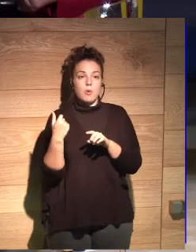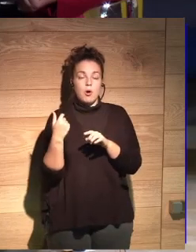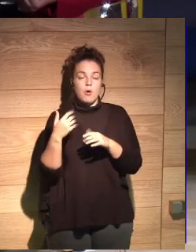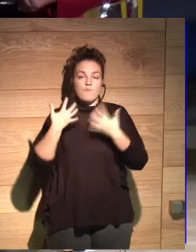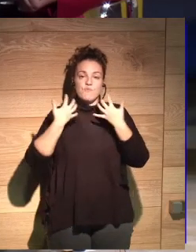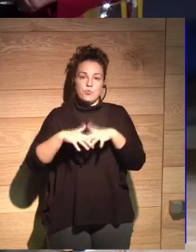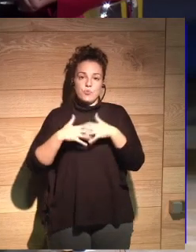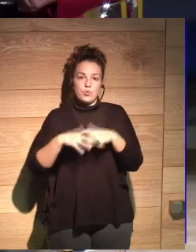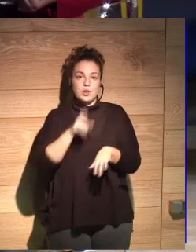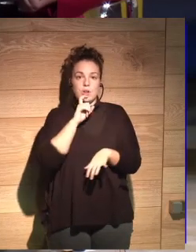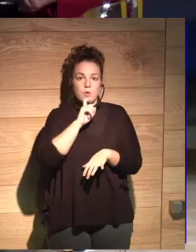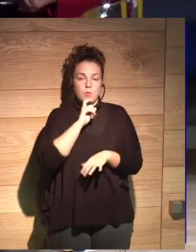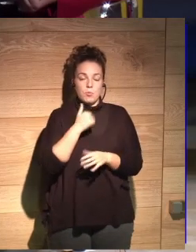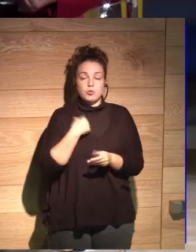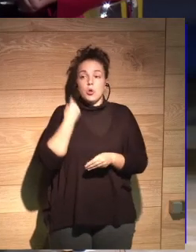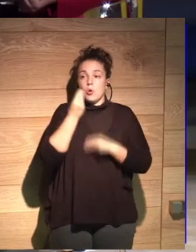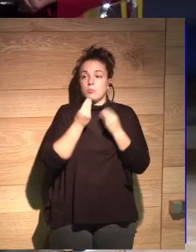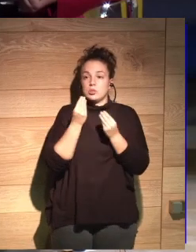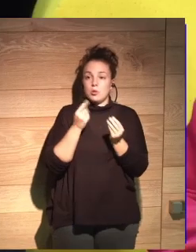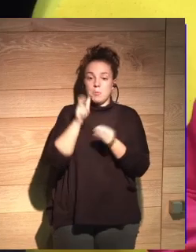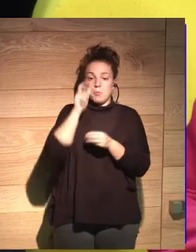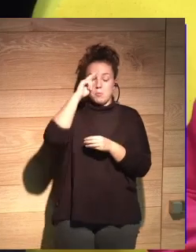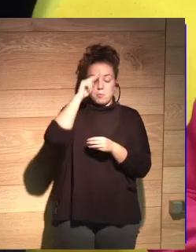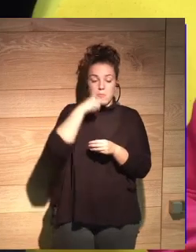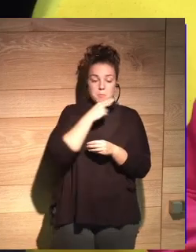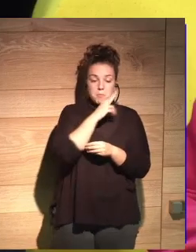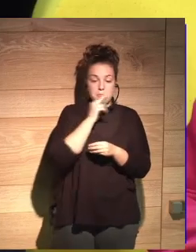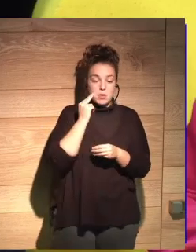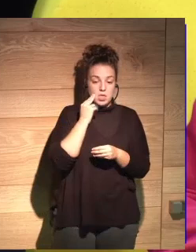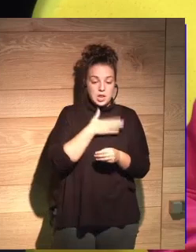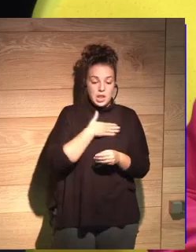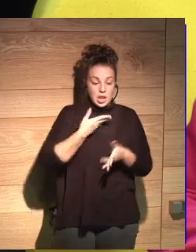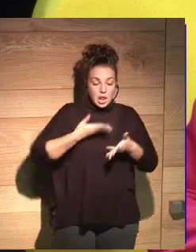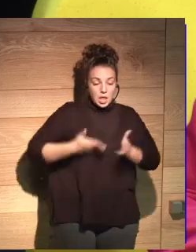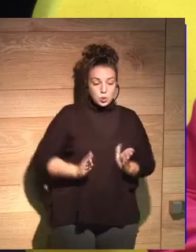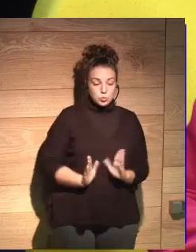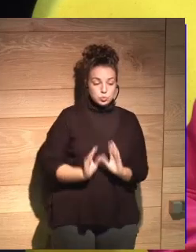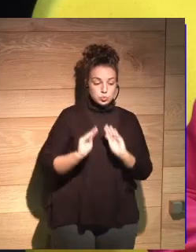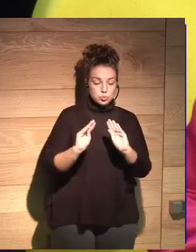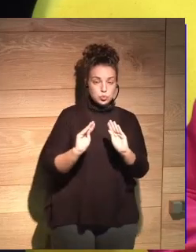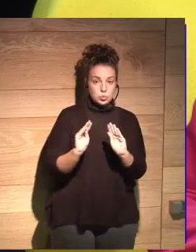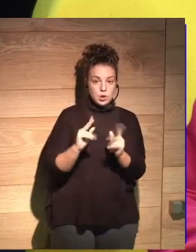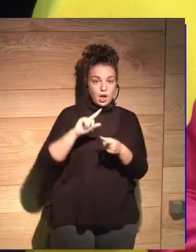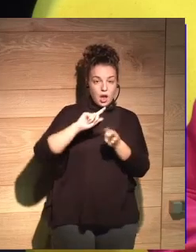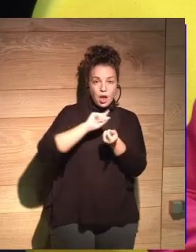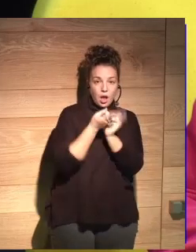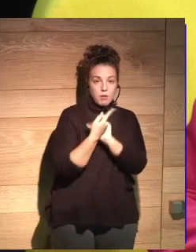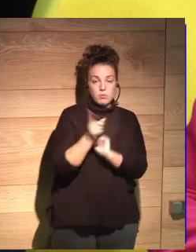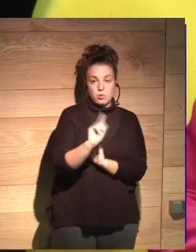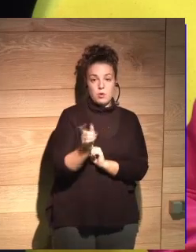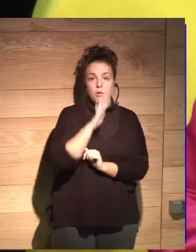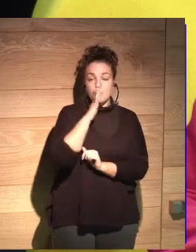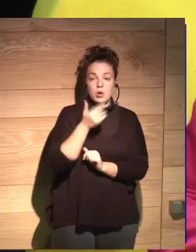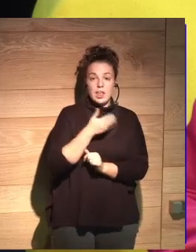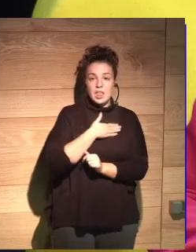any parents would ever want a kid that wasn't human. They want more human. They want kids like them, but slightly better.